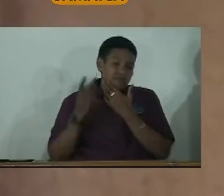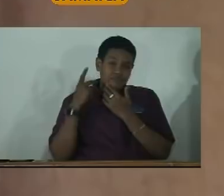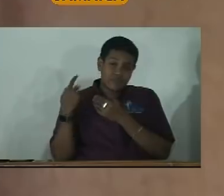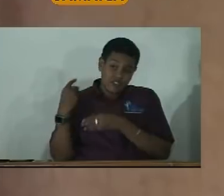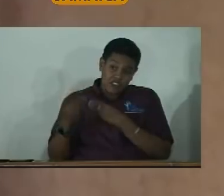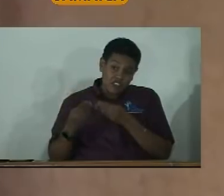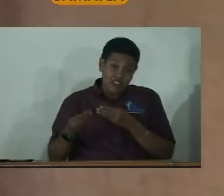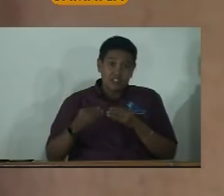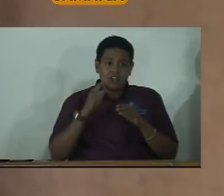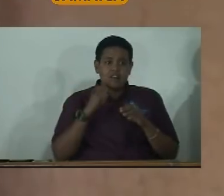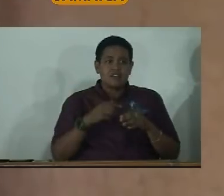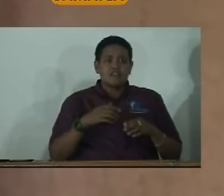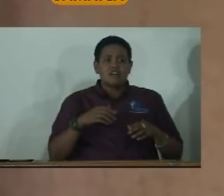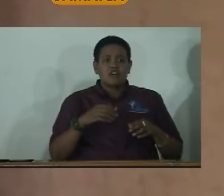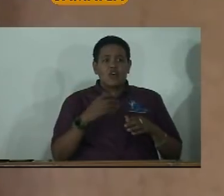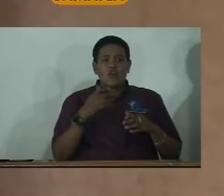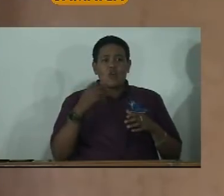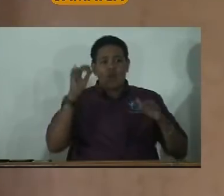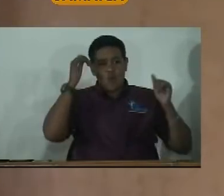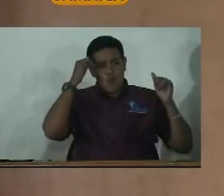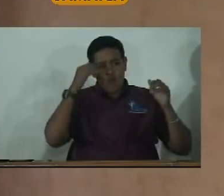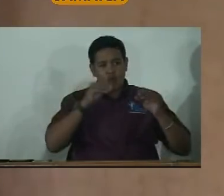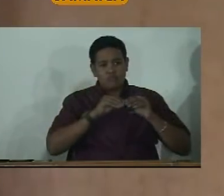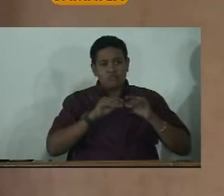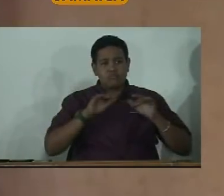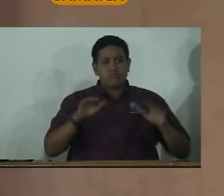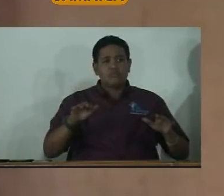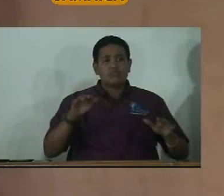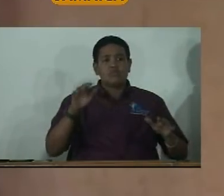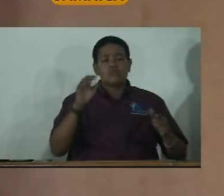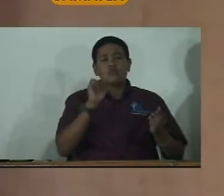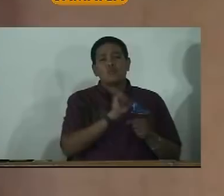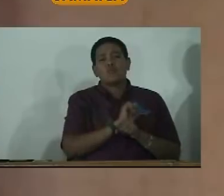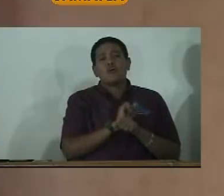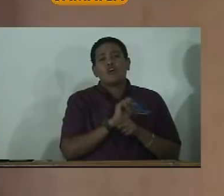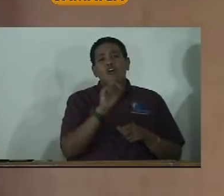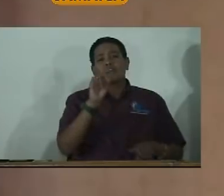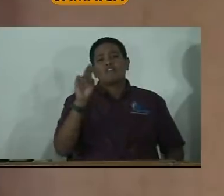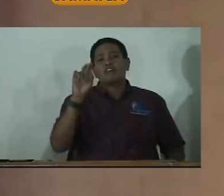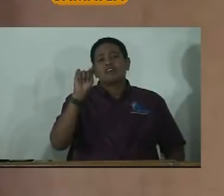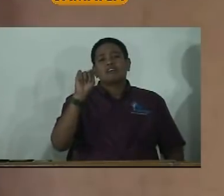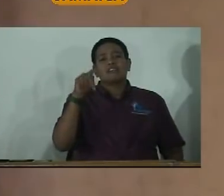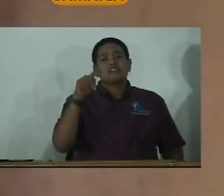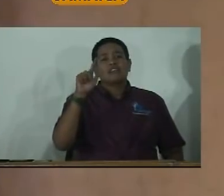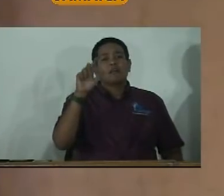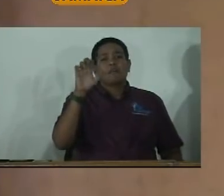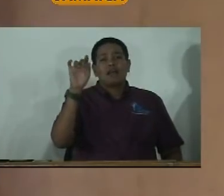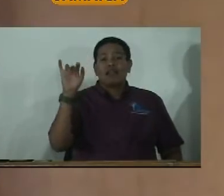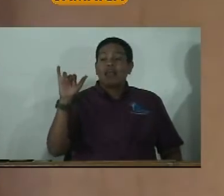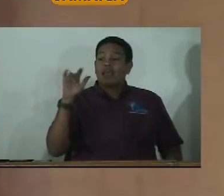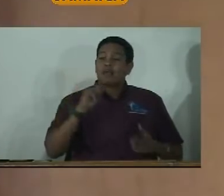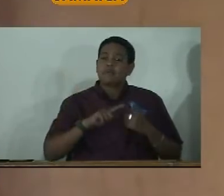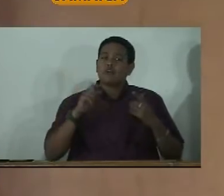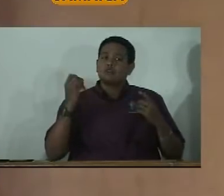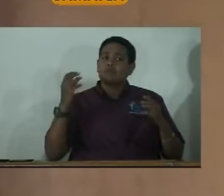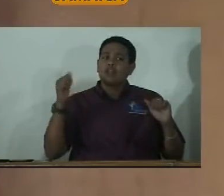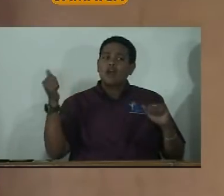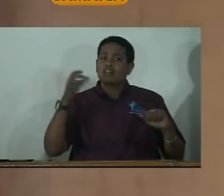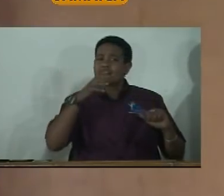genetic breeding, the work of Dr. T.P. Leckie, and many other farmers like my